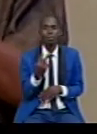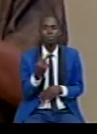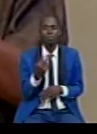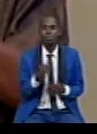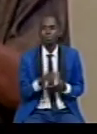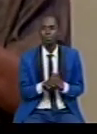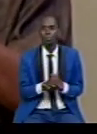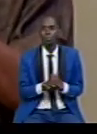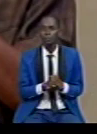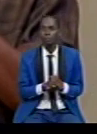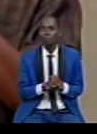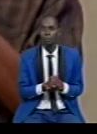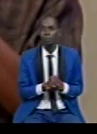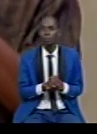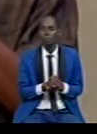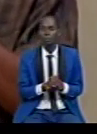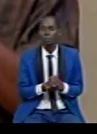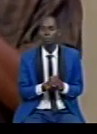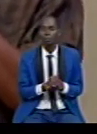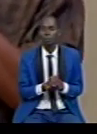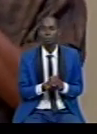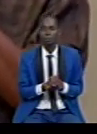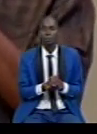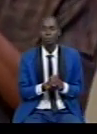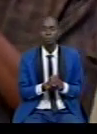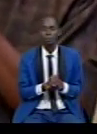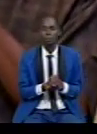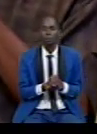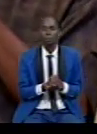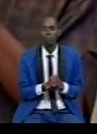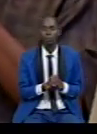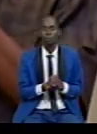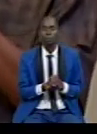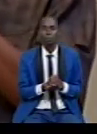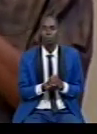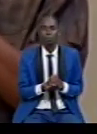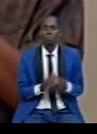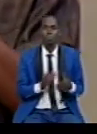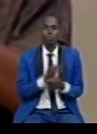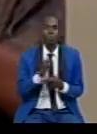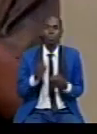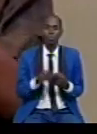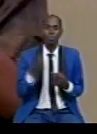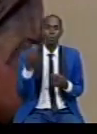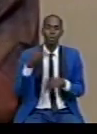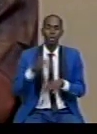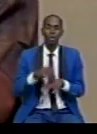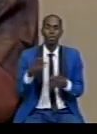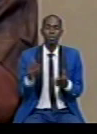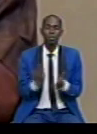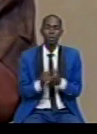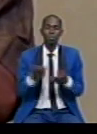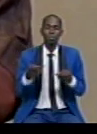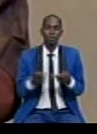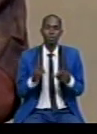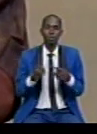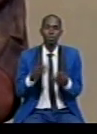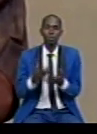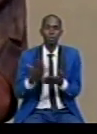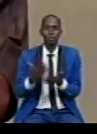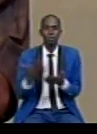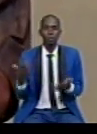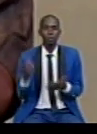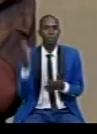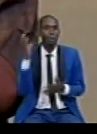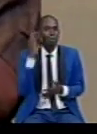Lord told me over there that when I'm doing his own, he'll be doing my own. When I was at Oshodi on that 20, I heard a voice